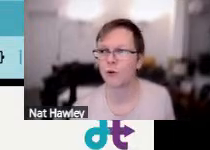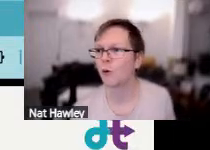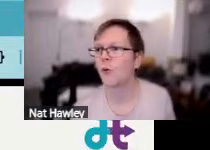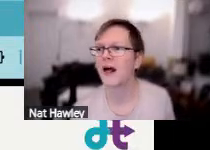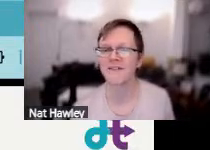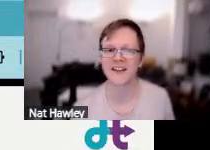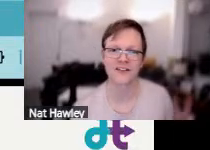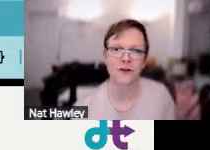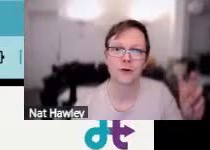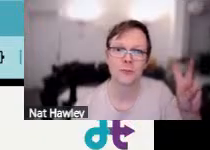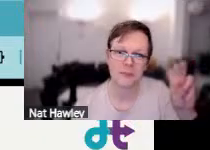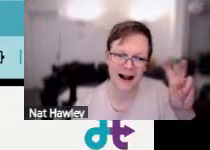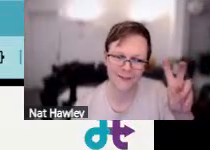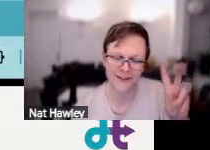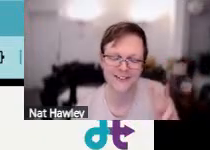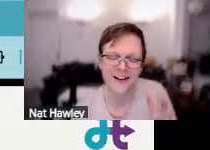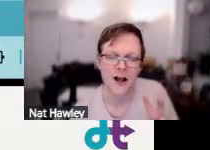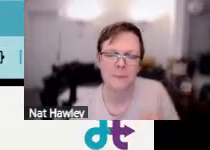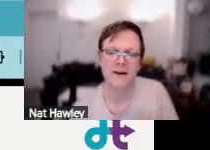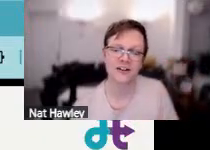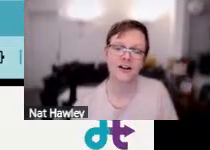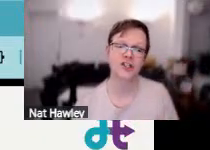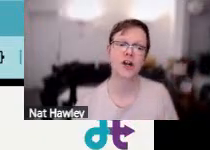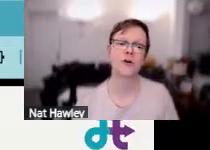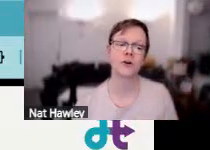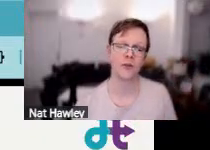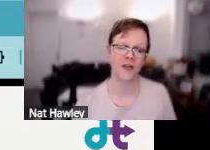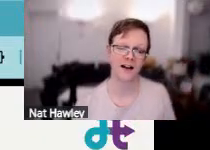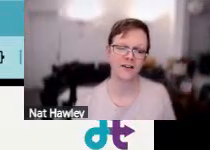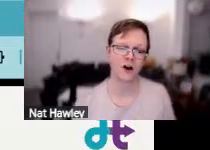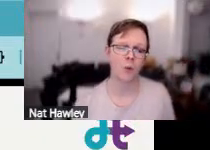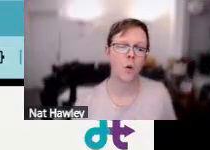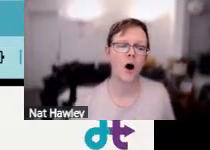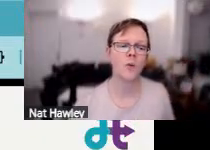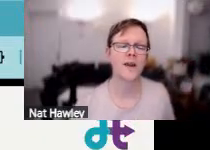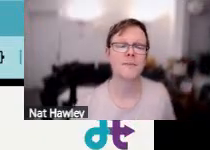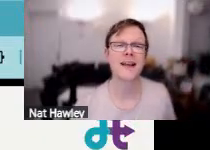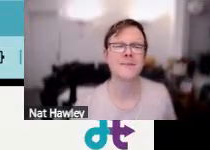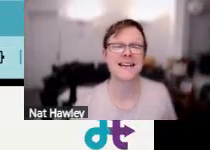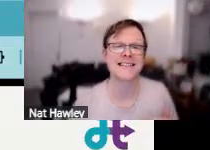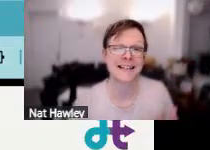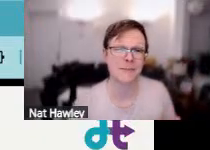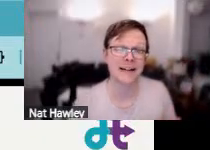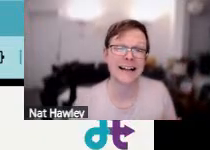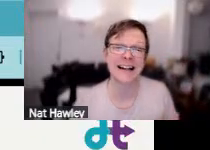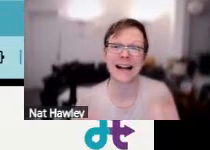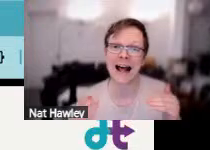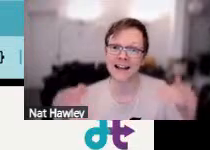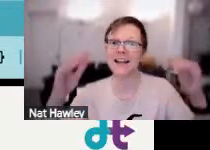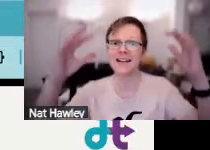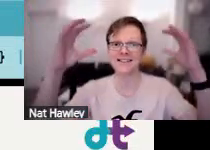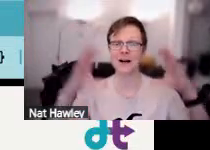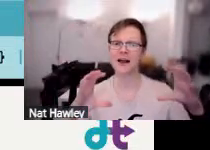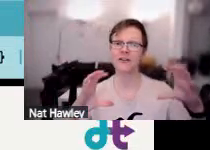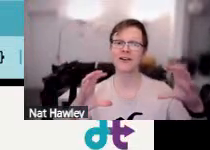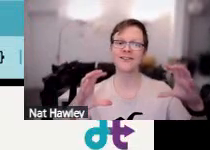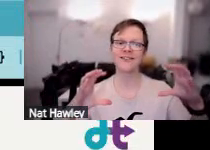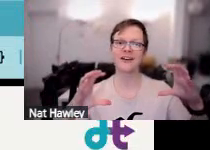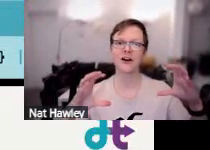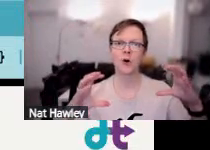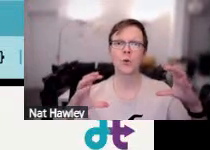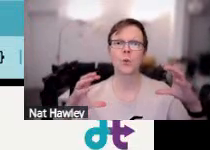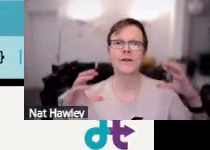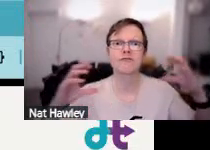We don't all have these superpowers, but it does show you that while we may be seemingly lacking in some